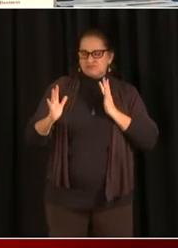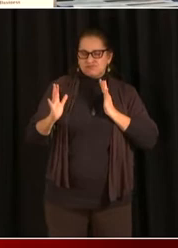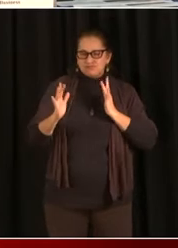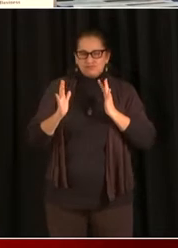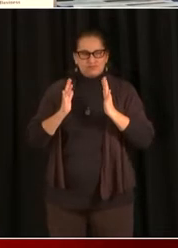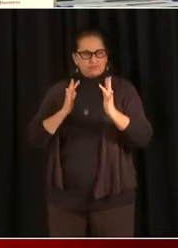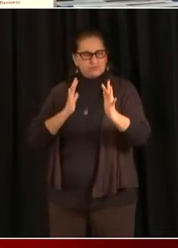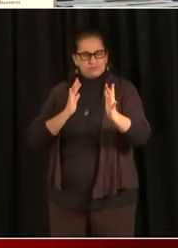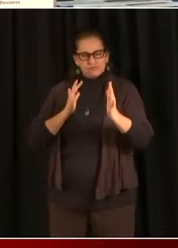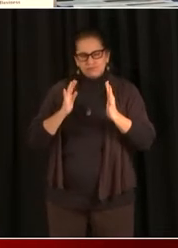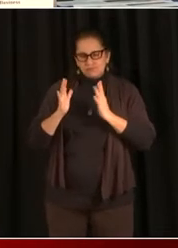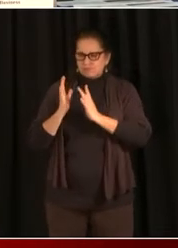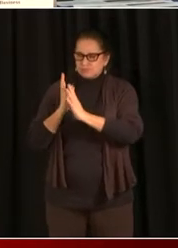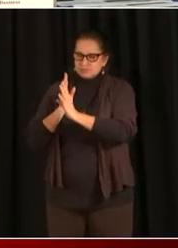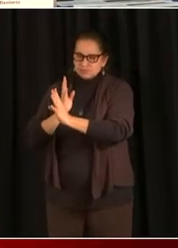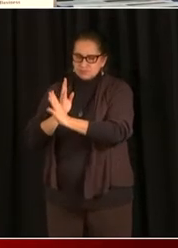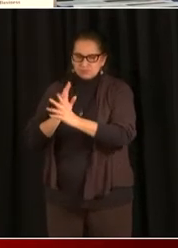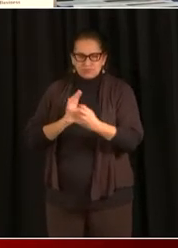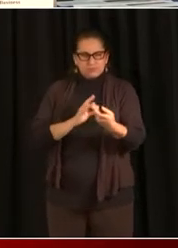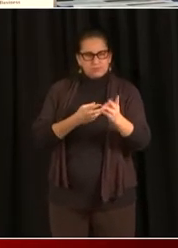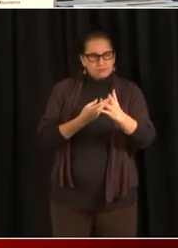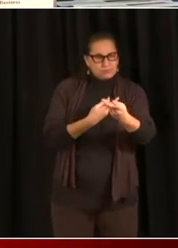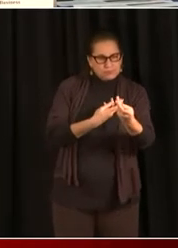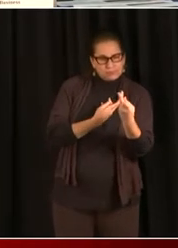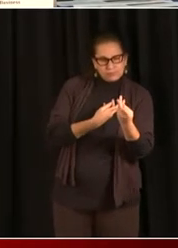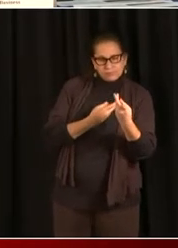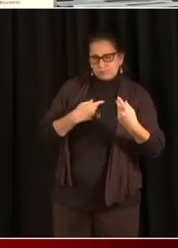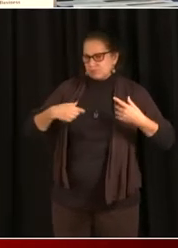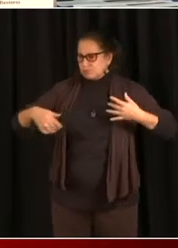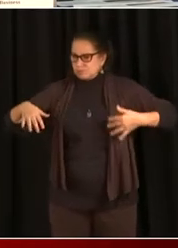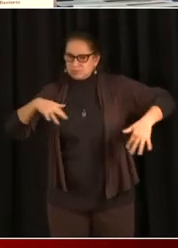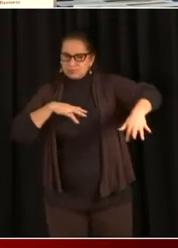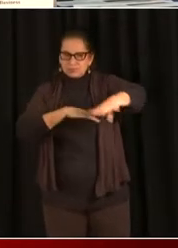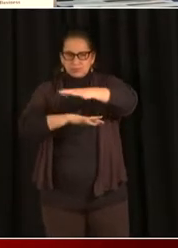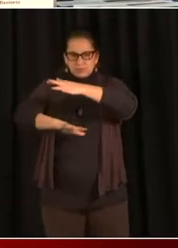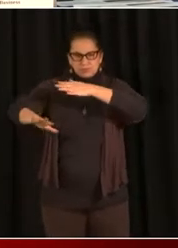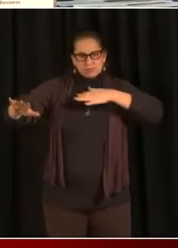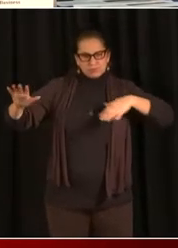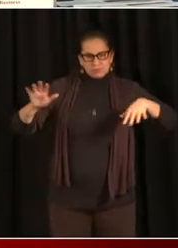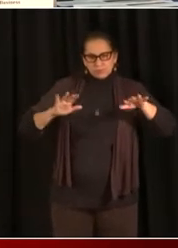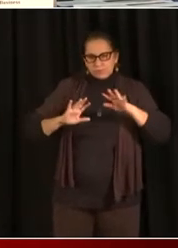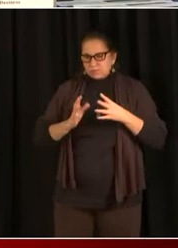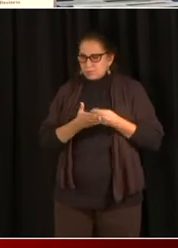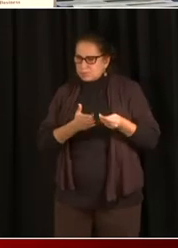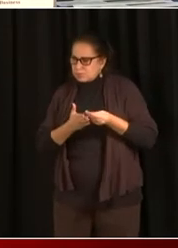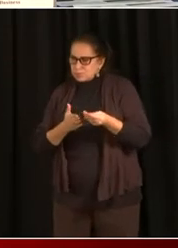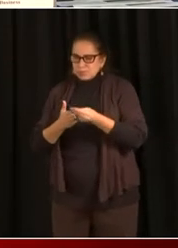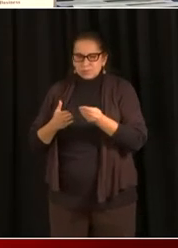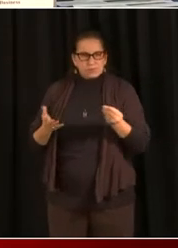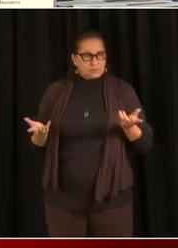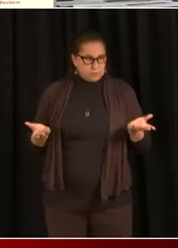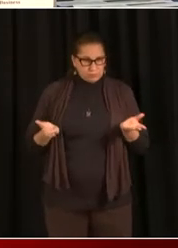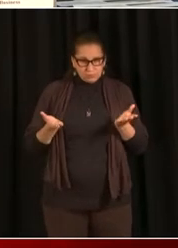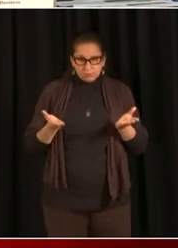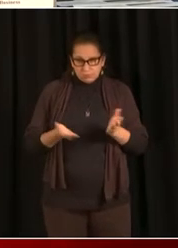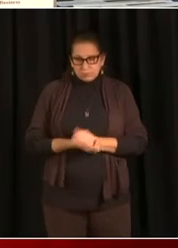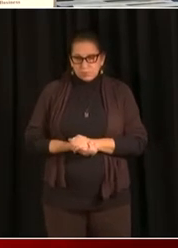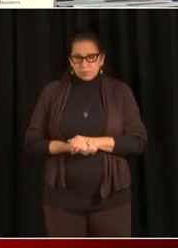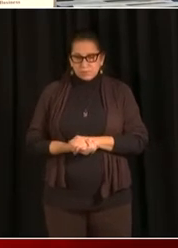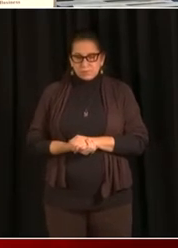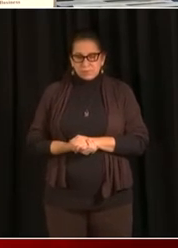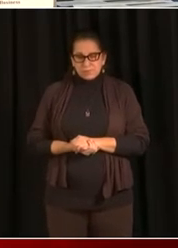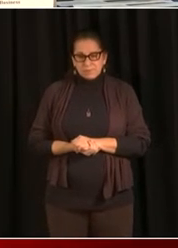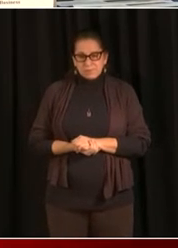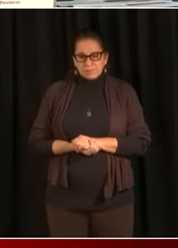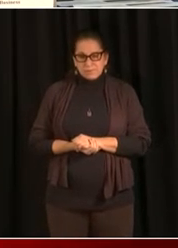But not, everyone is comfortable going out and shopping in public spaces in this way. And so